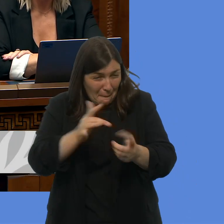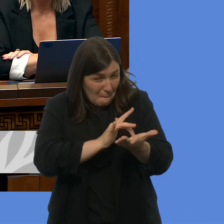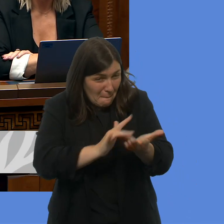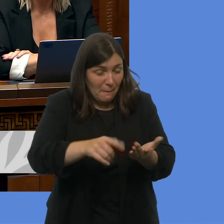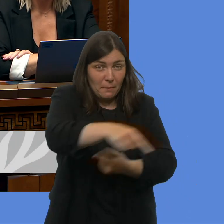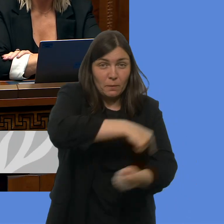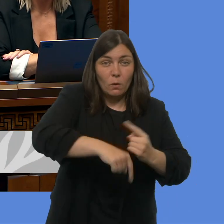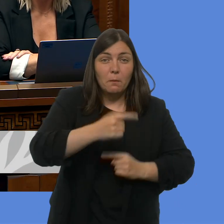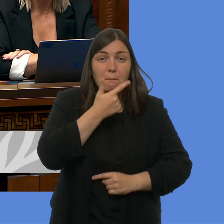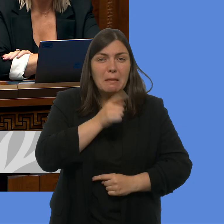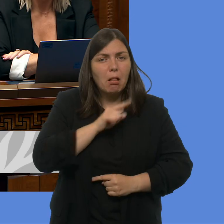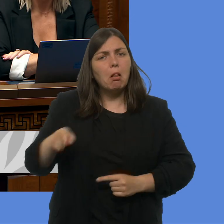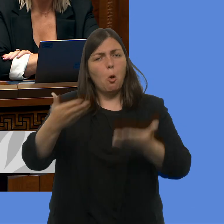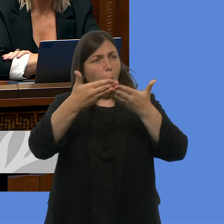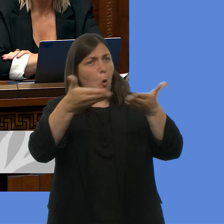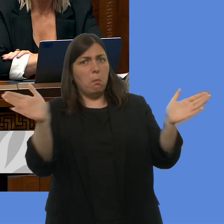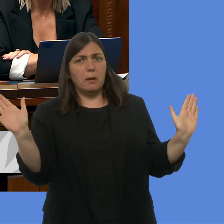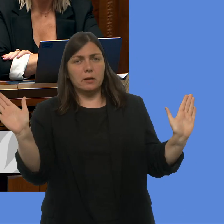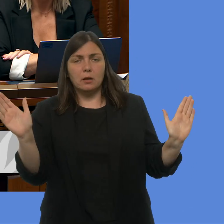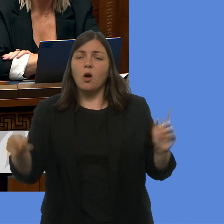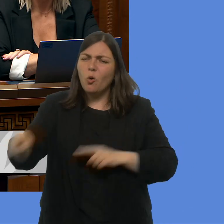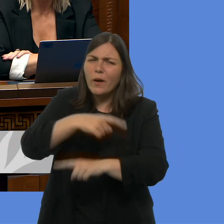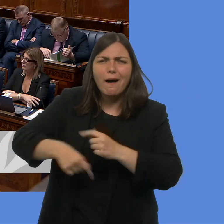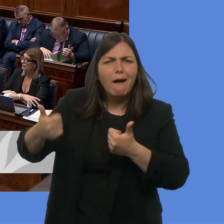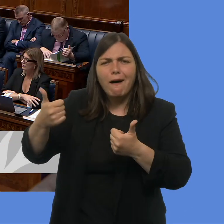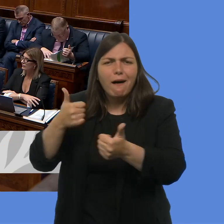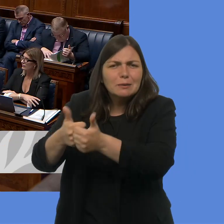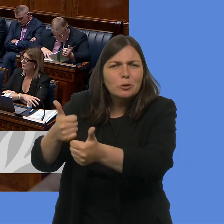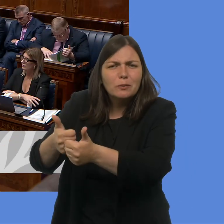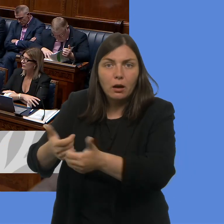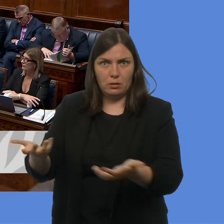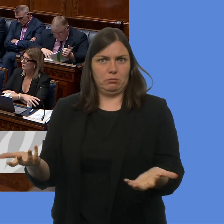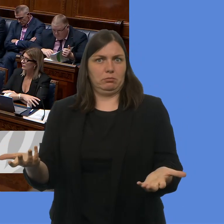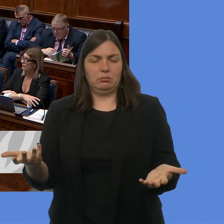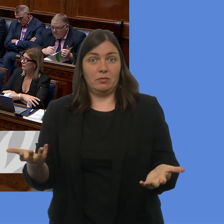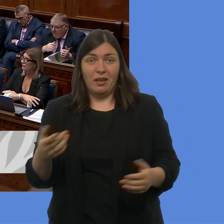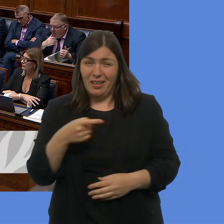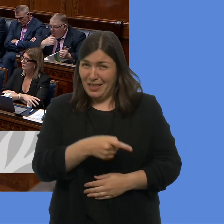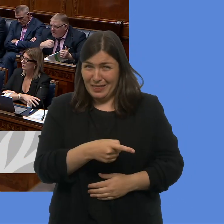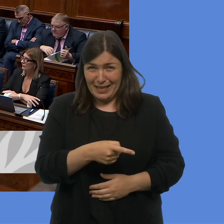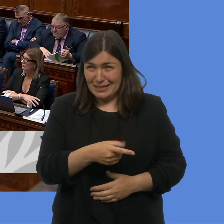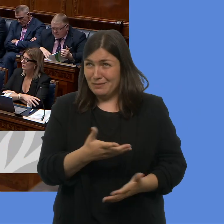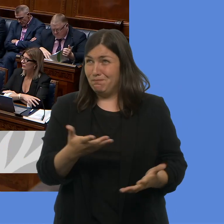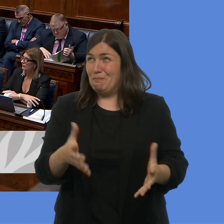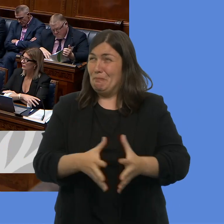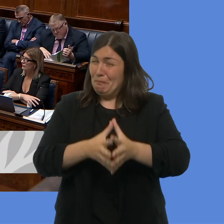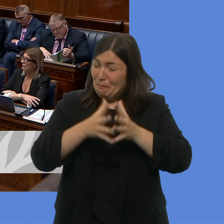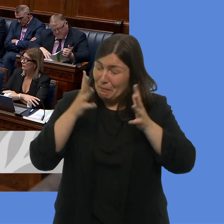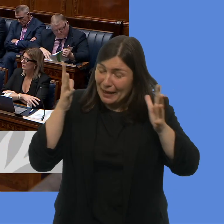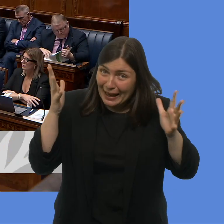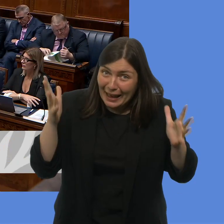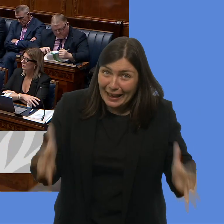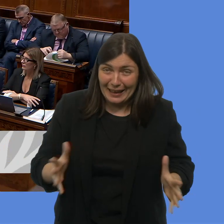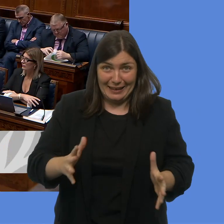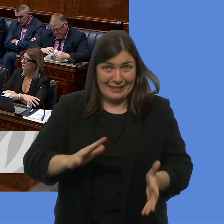and unapologetically welcomed around the world? This is the biggest humanitarian disaster of our generation, and it's